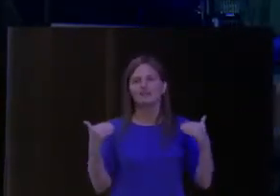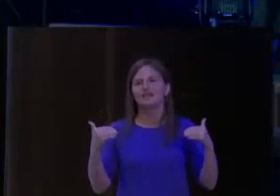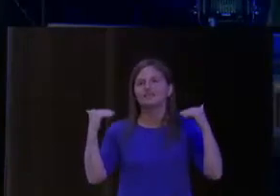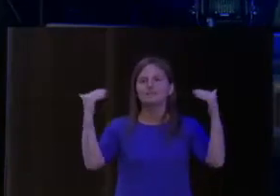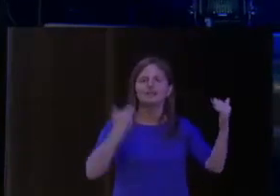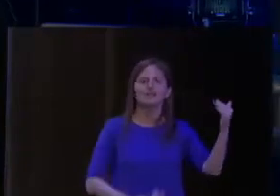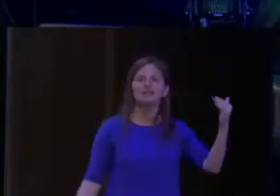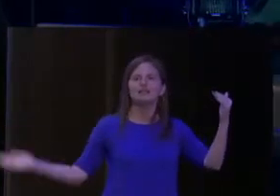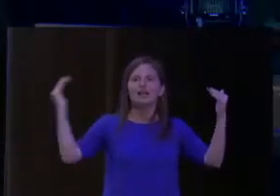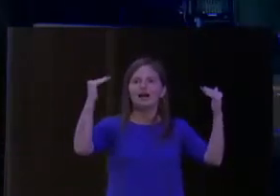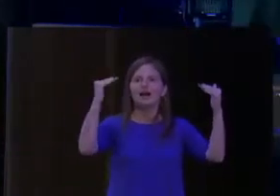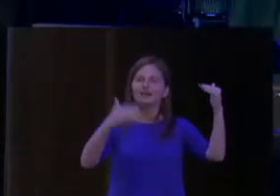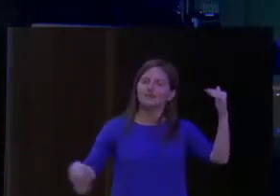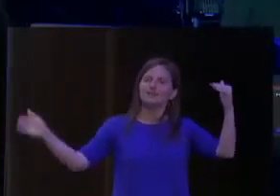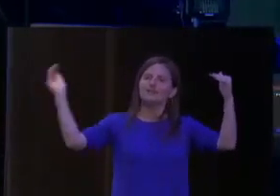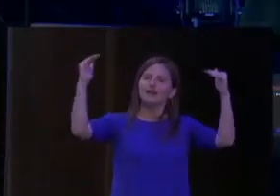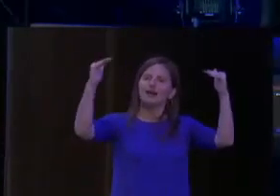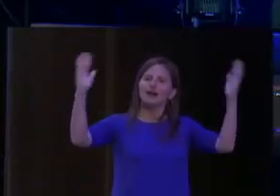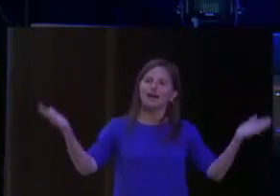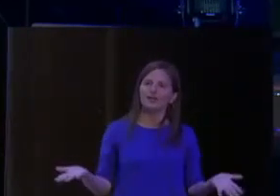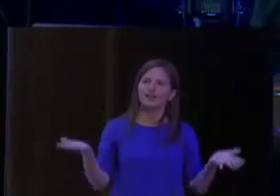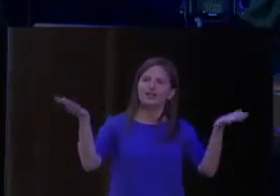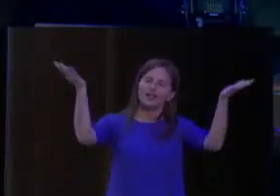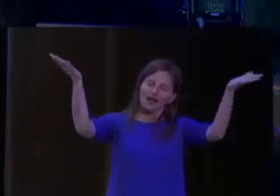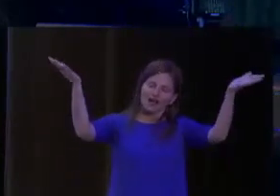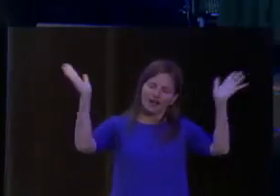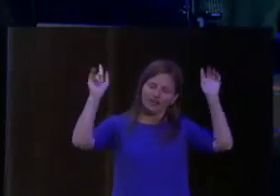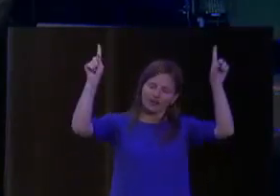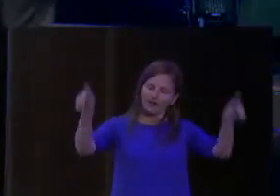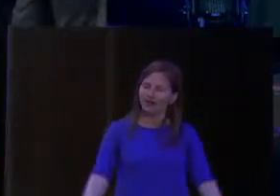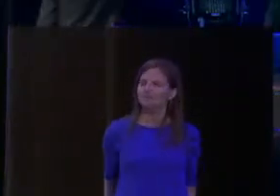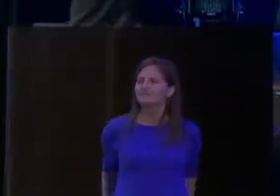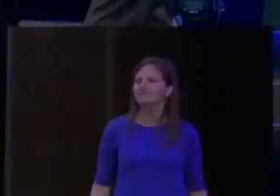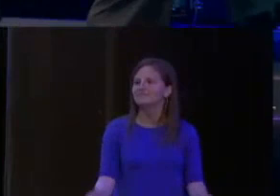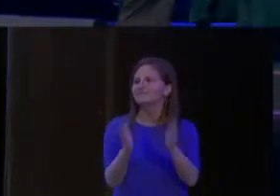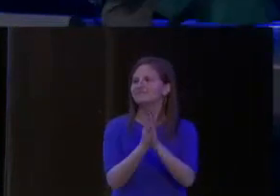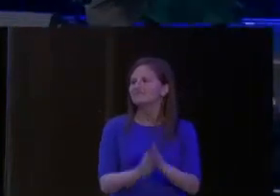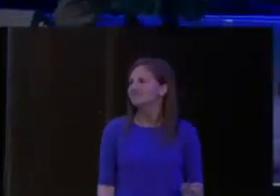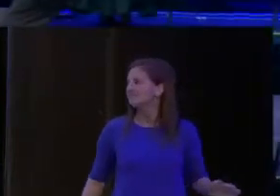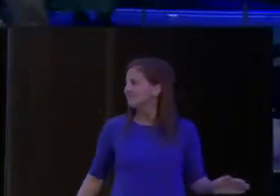me. God's love lifts me higher, higher.